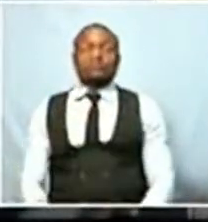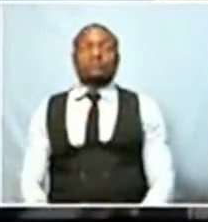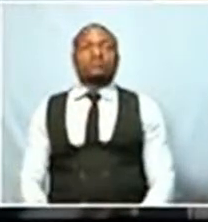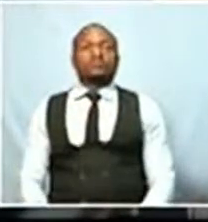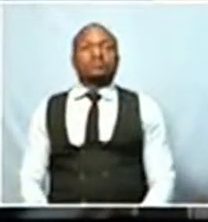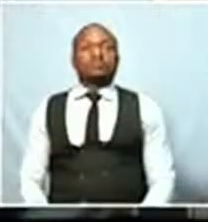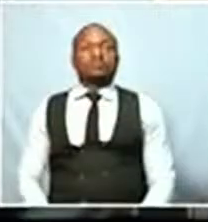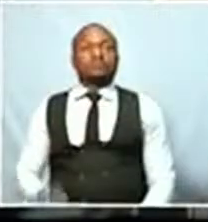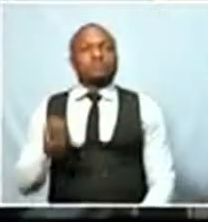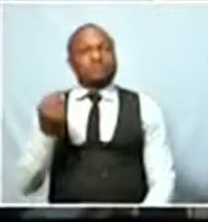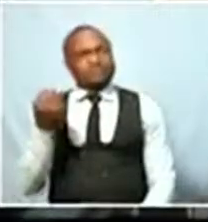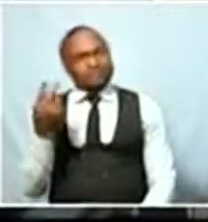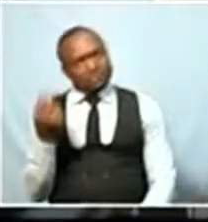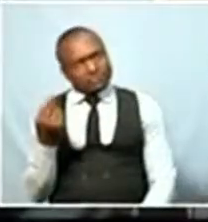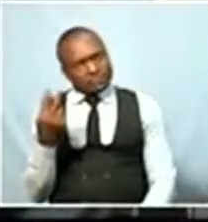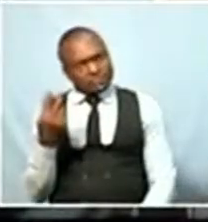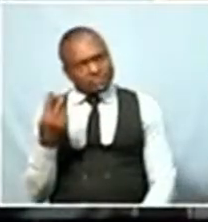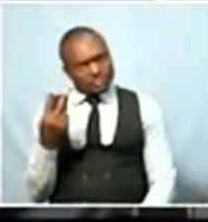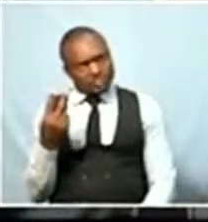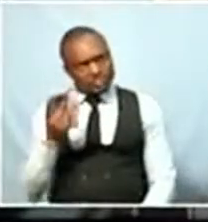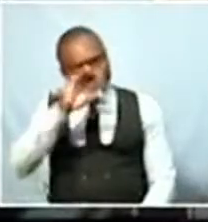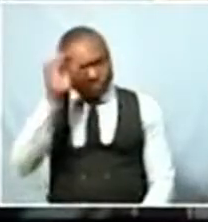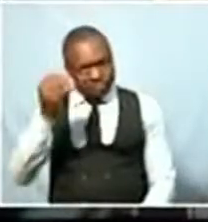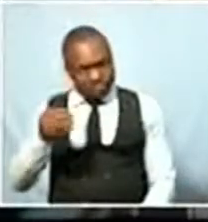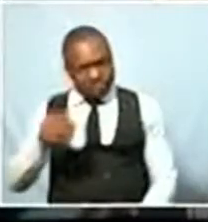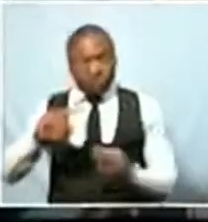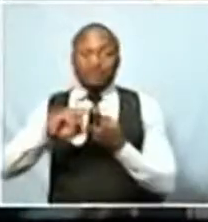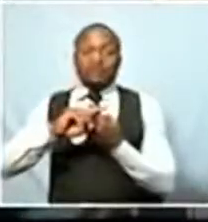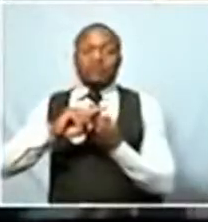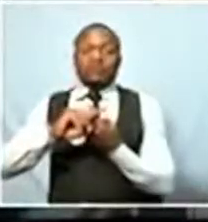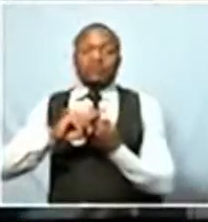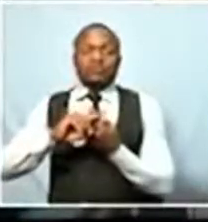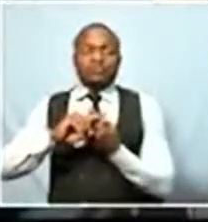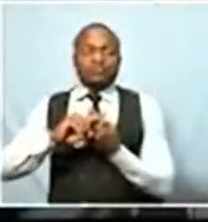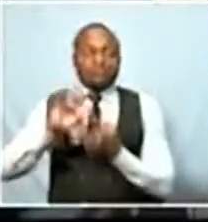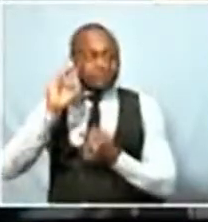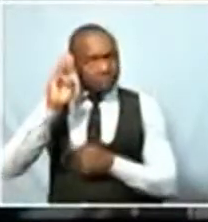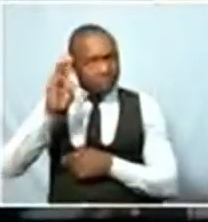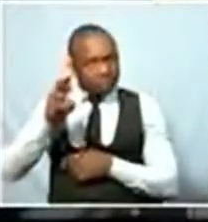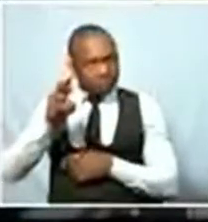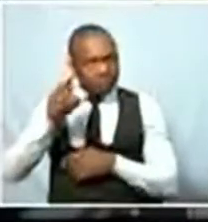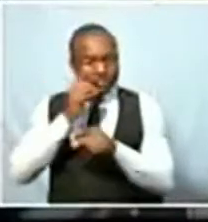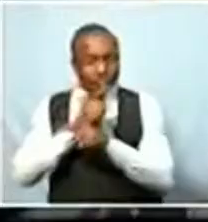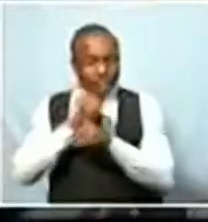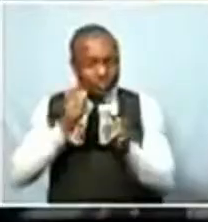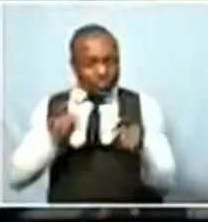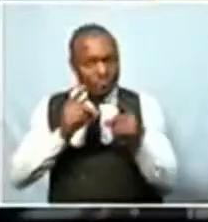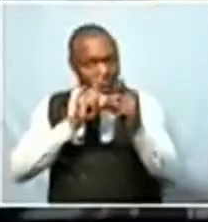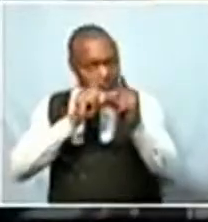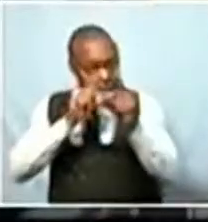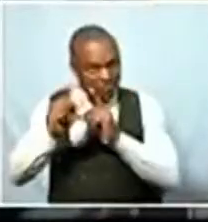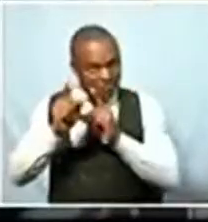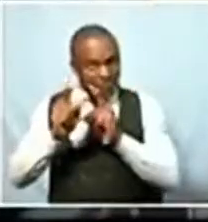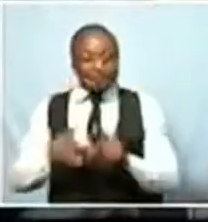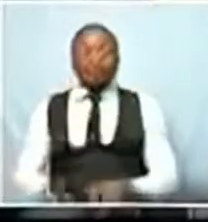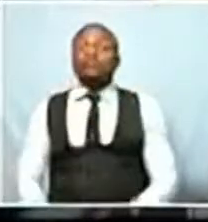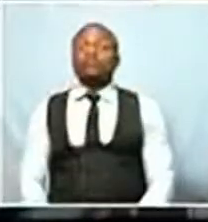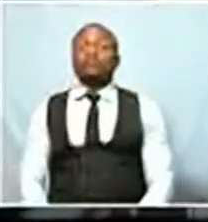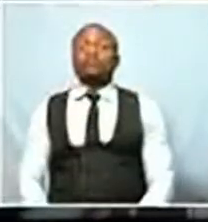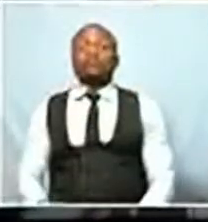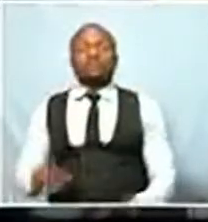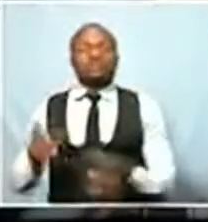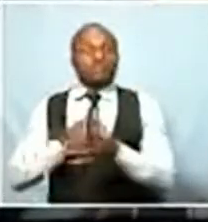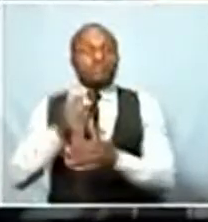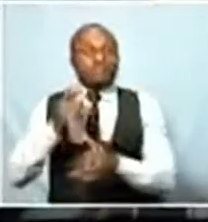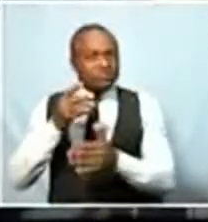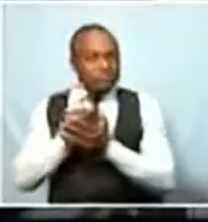which stands at 12% plus, will certainly just, the projection for next fiscal